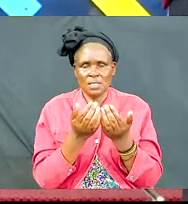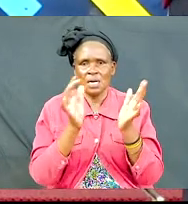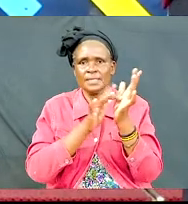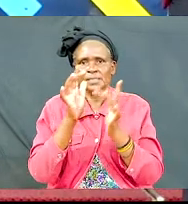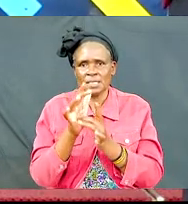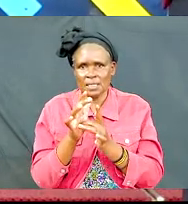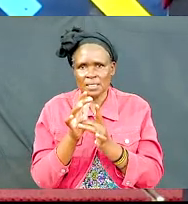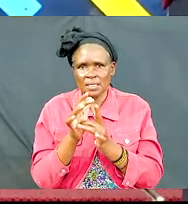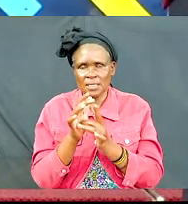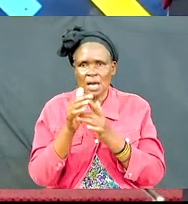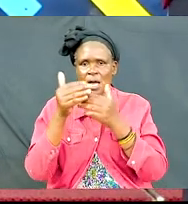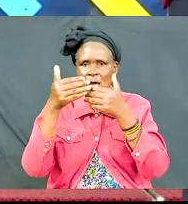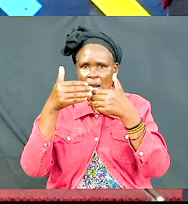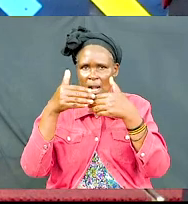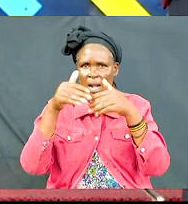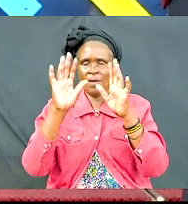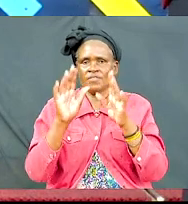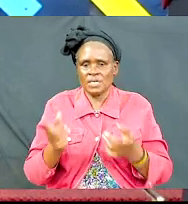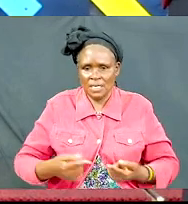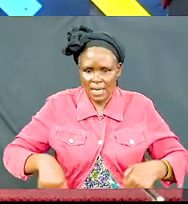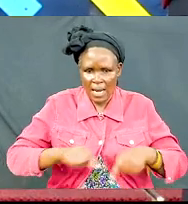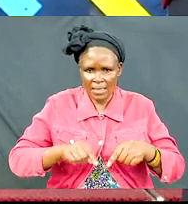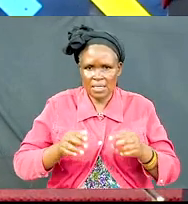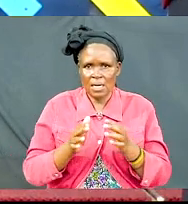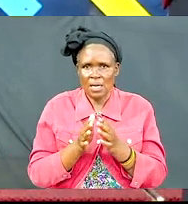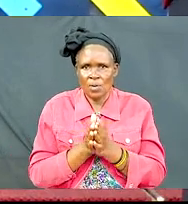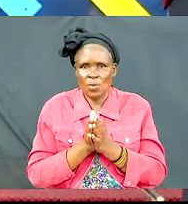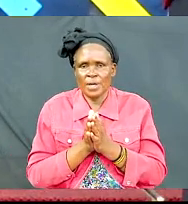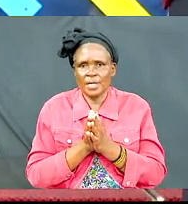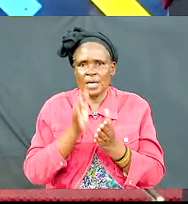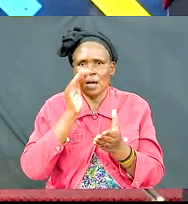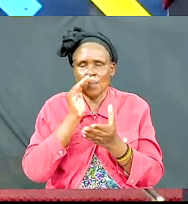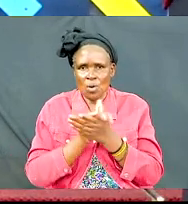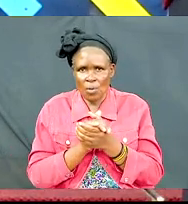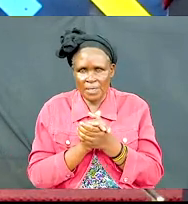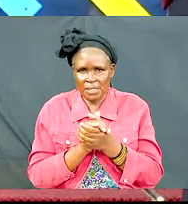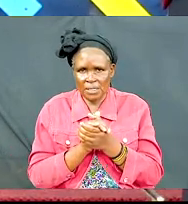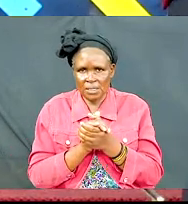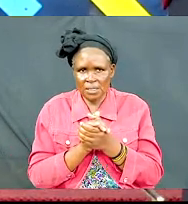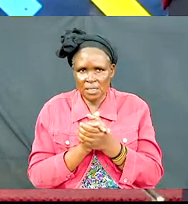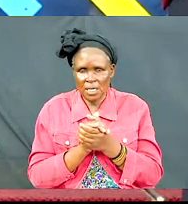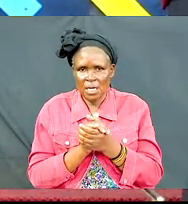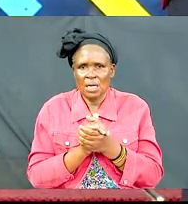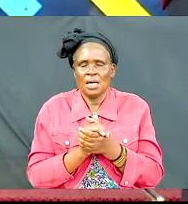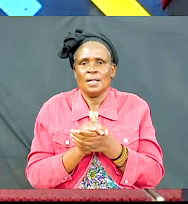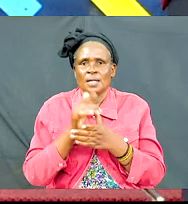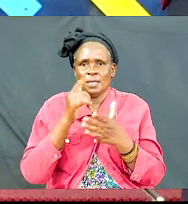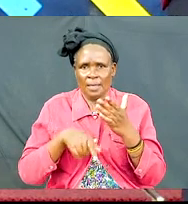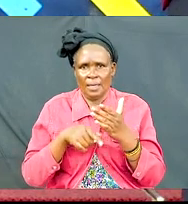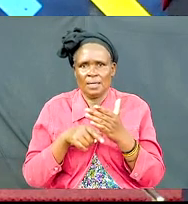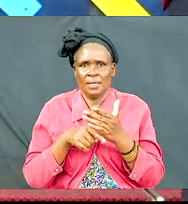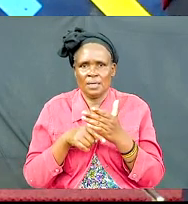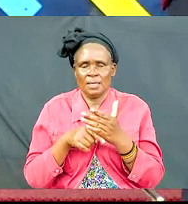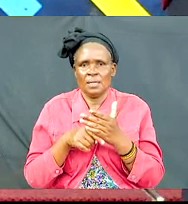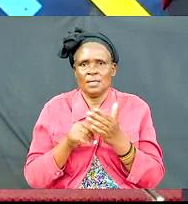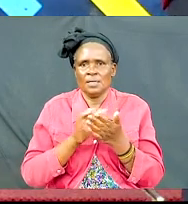Jesus left us behind with the promise of the